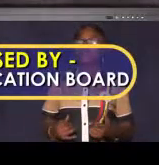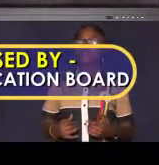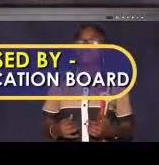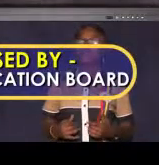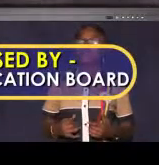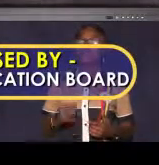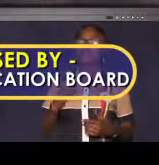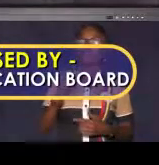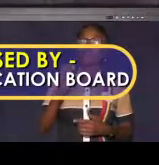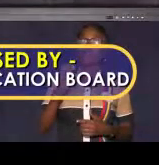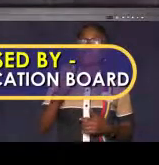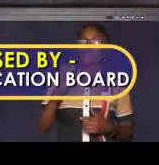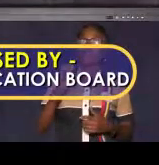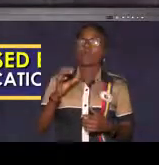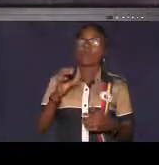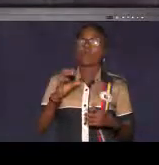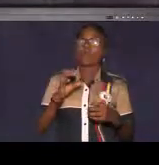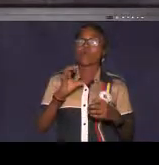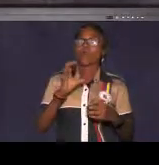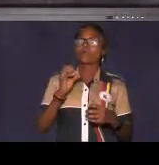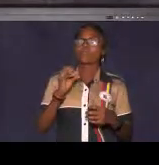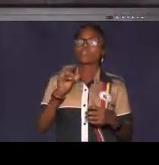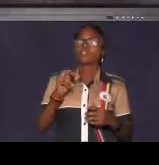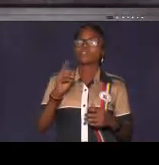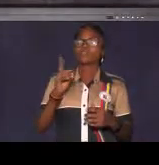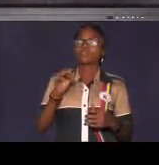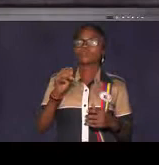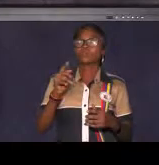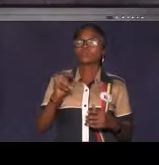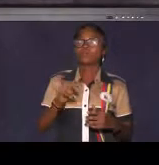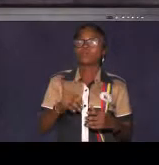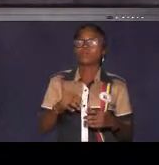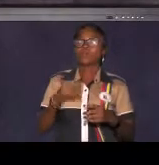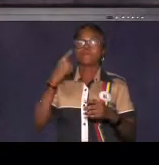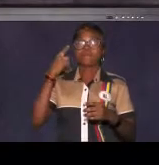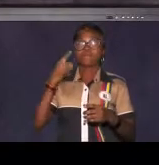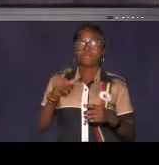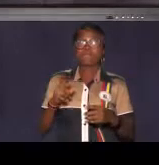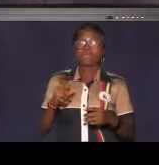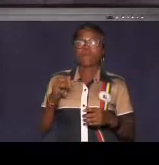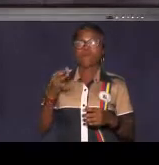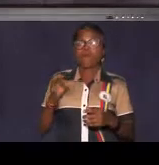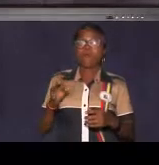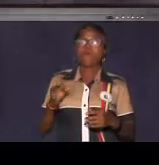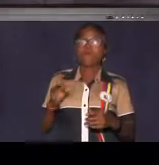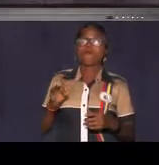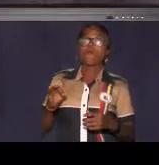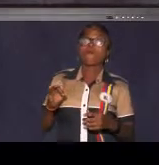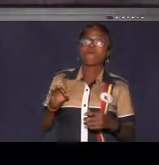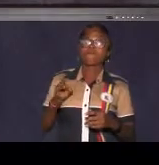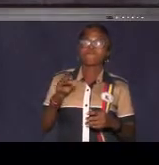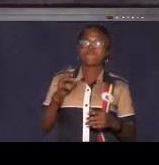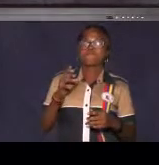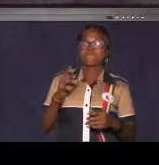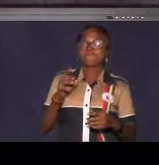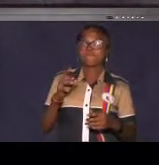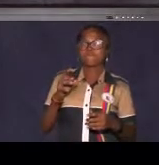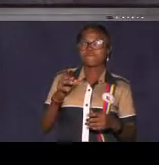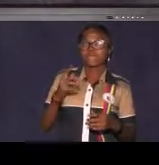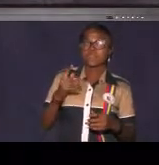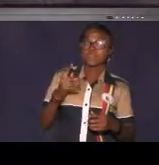job and providing money for government will give the opportunity for citizens to